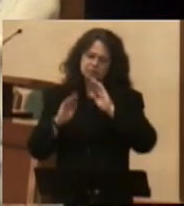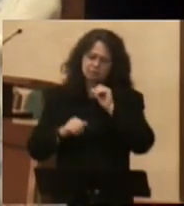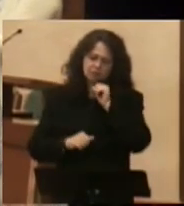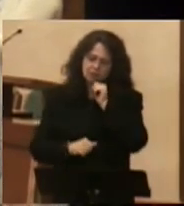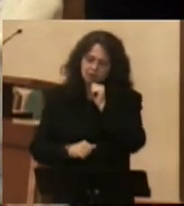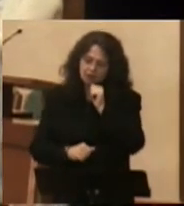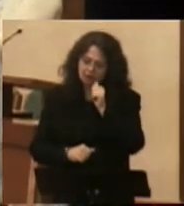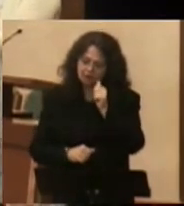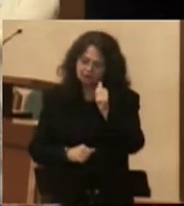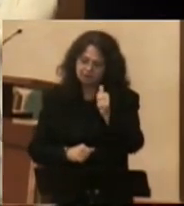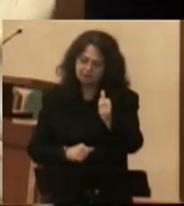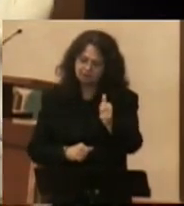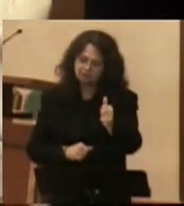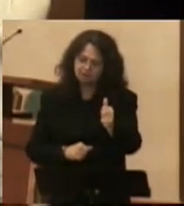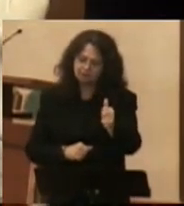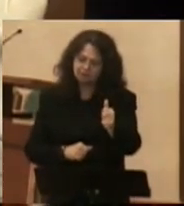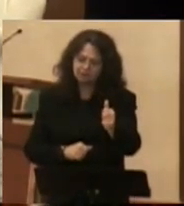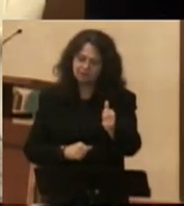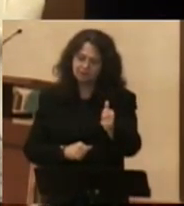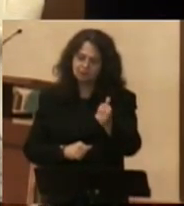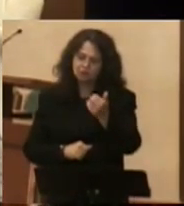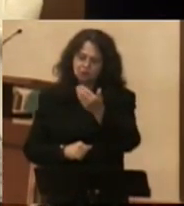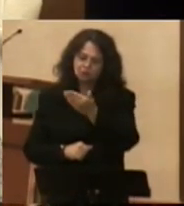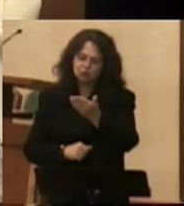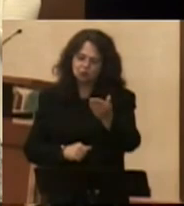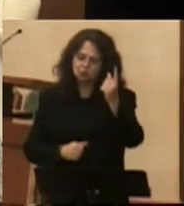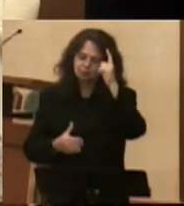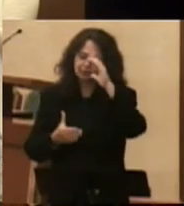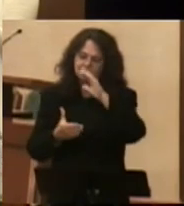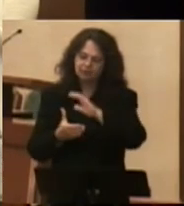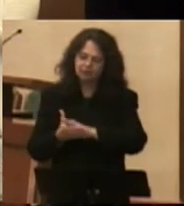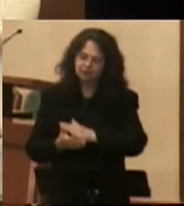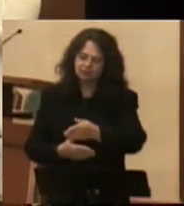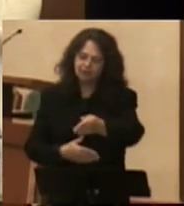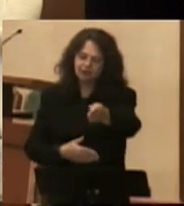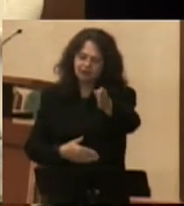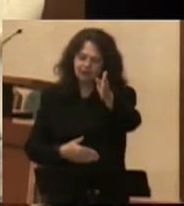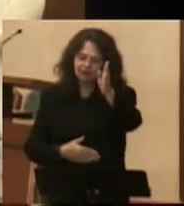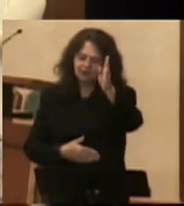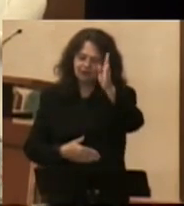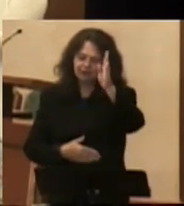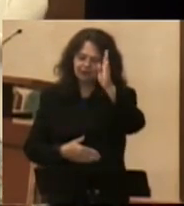troubled. You believe in God, believe in me.